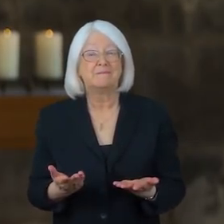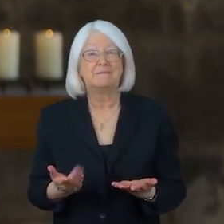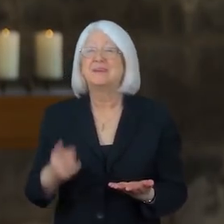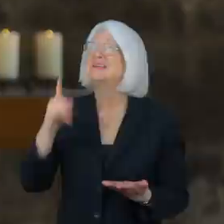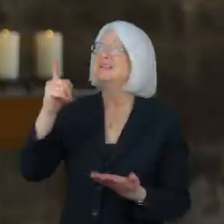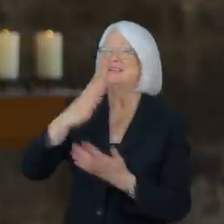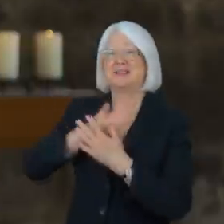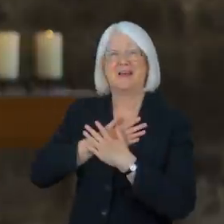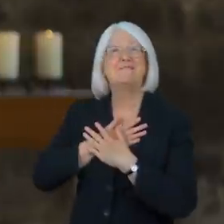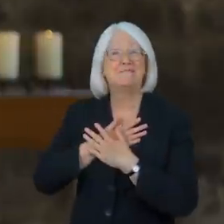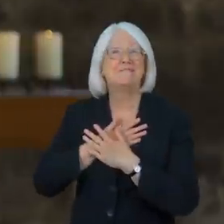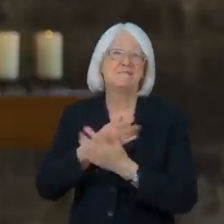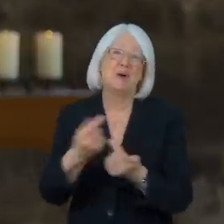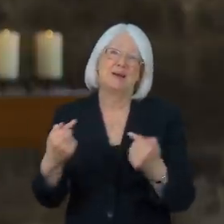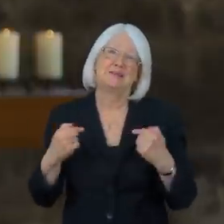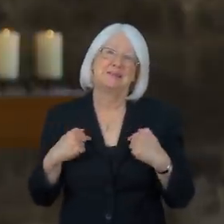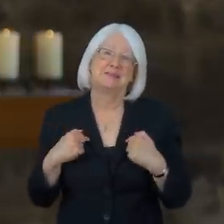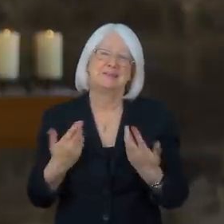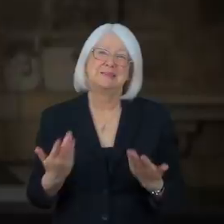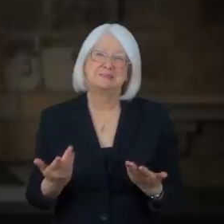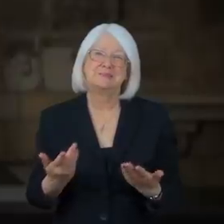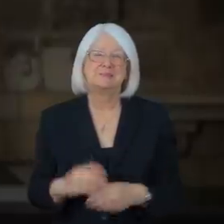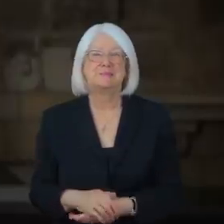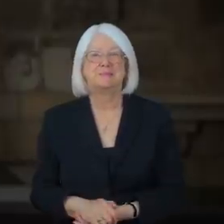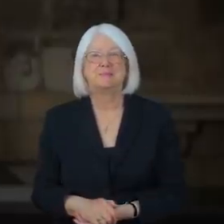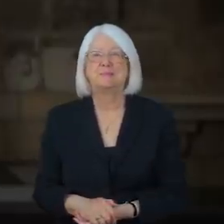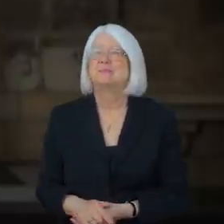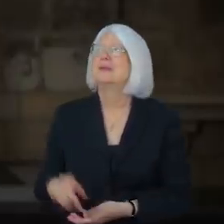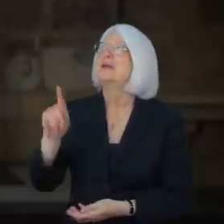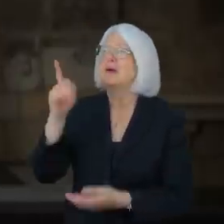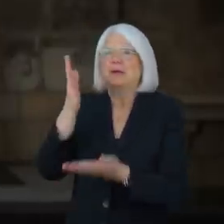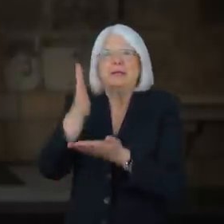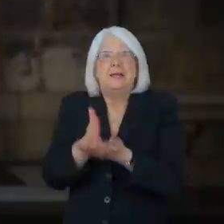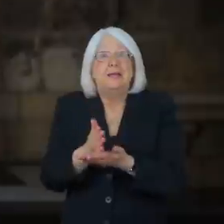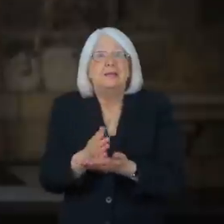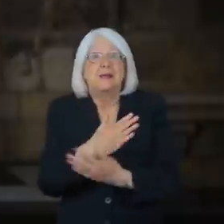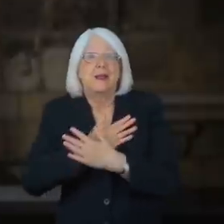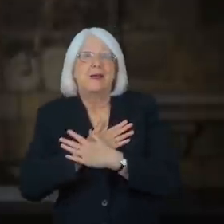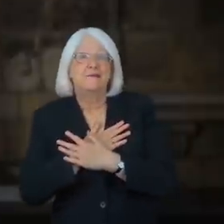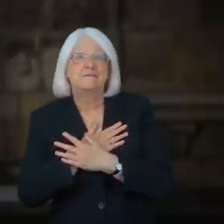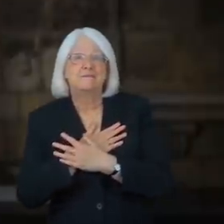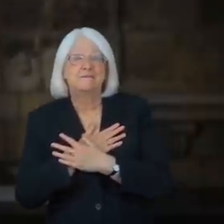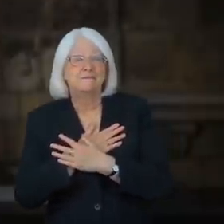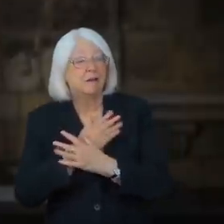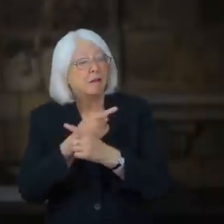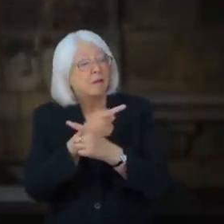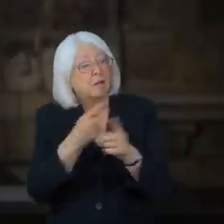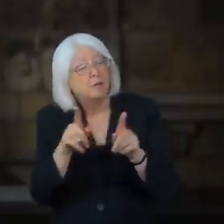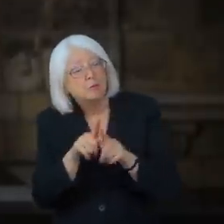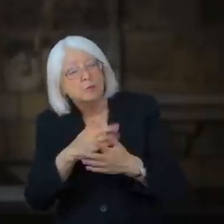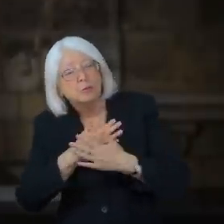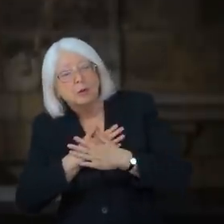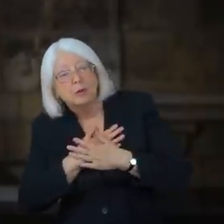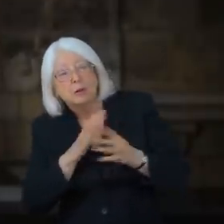love that God has for us. God is love, and those who abide